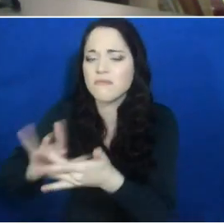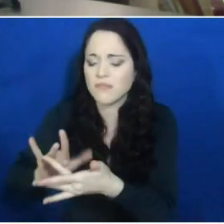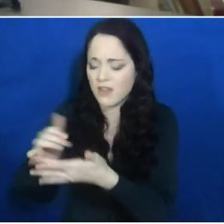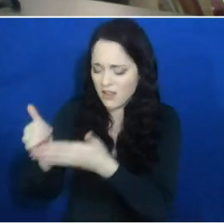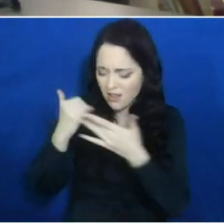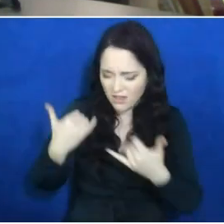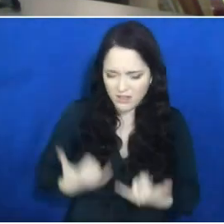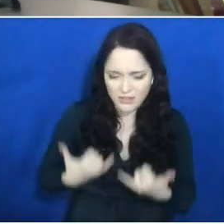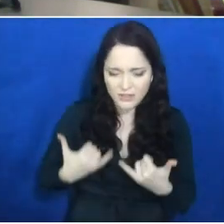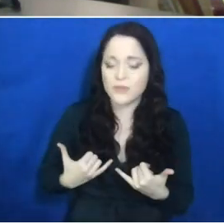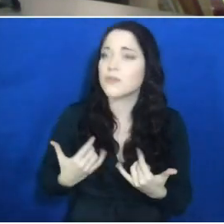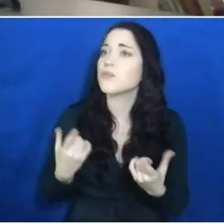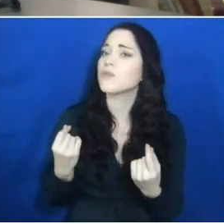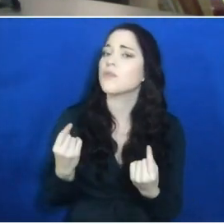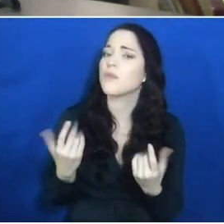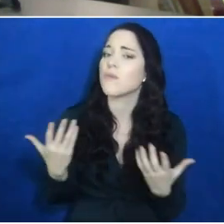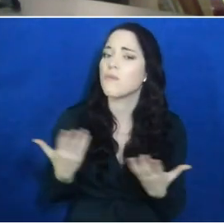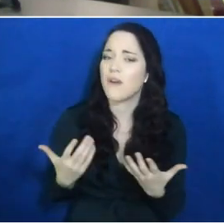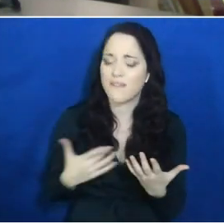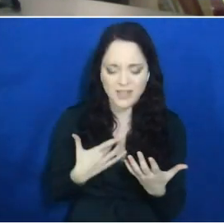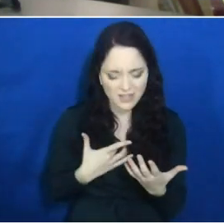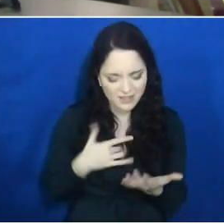the impossible.